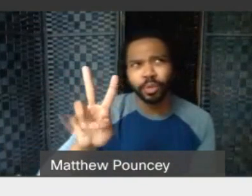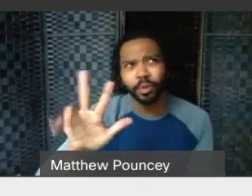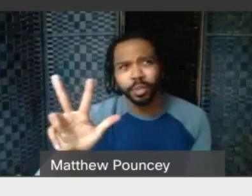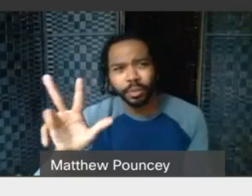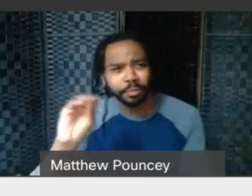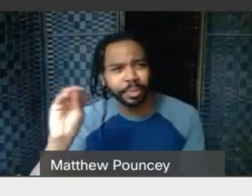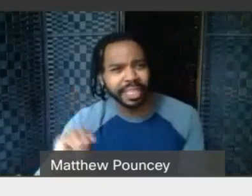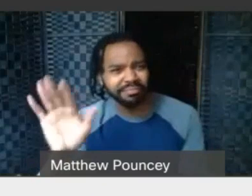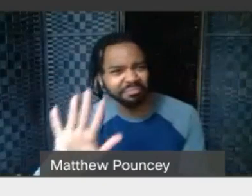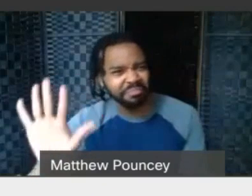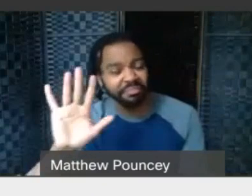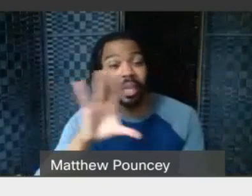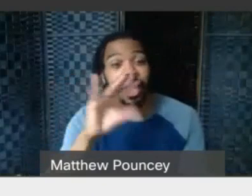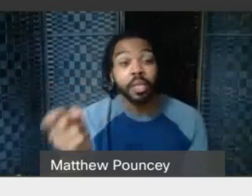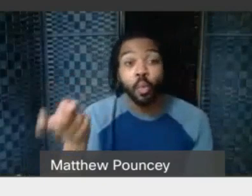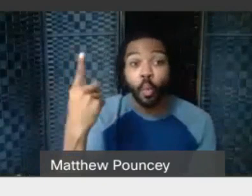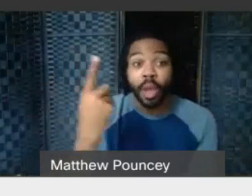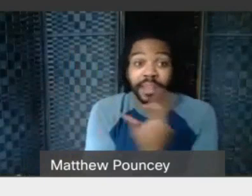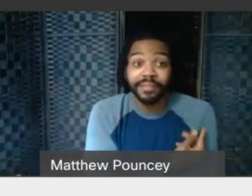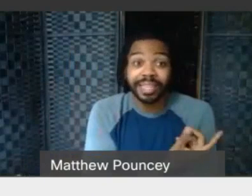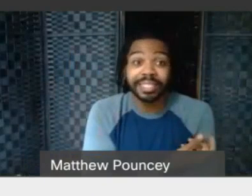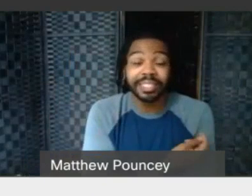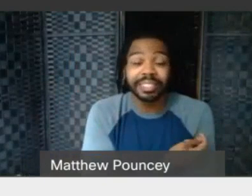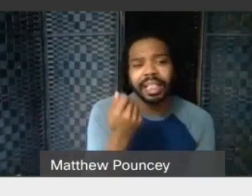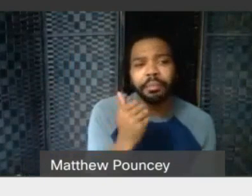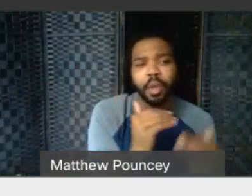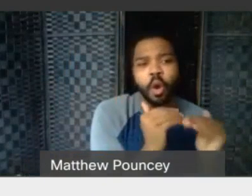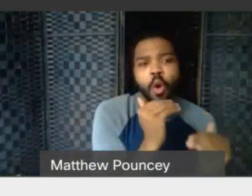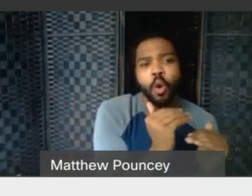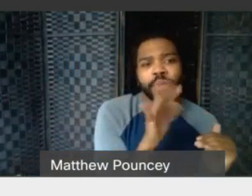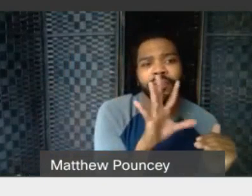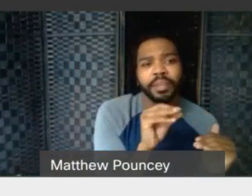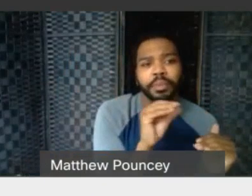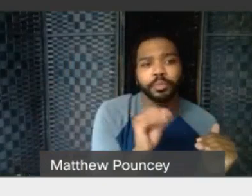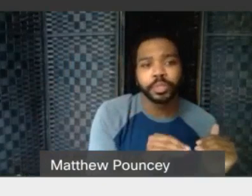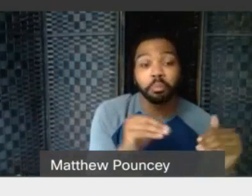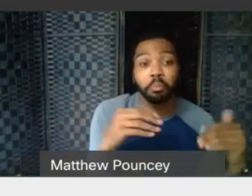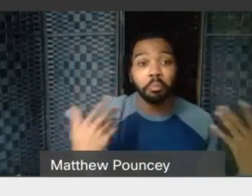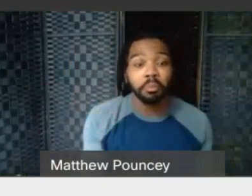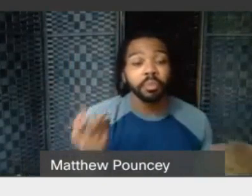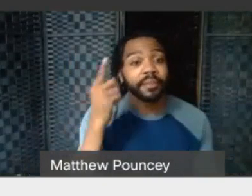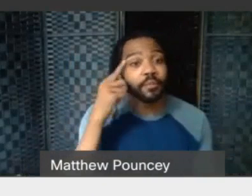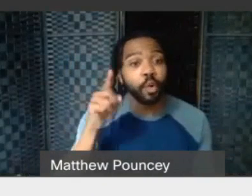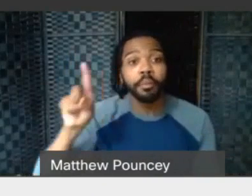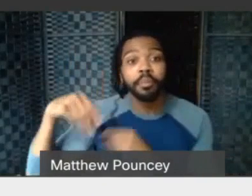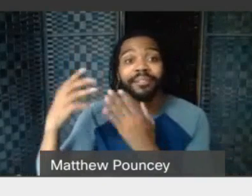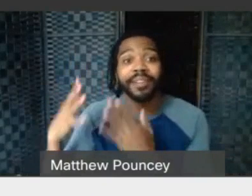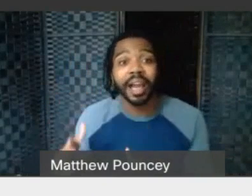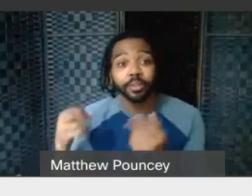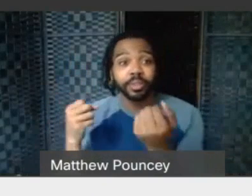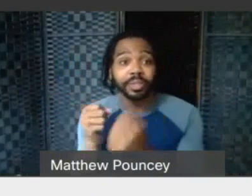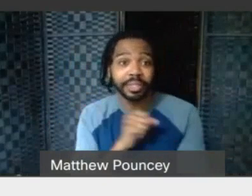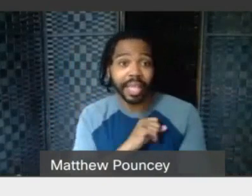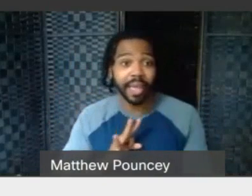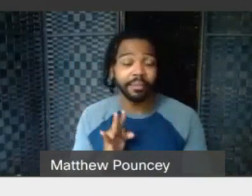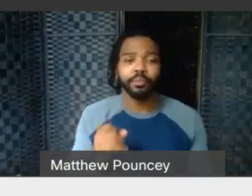and at least one vaccine is a little over 50%. And then among provider staff, we